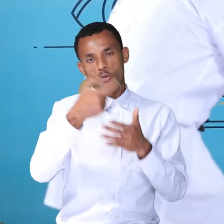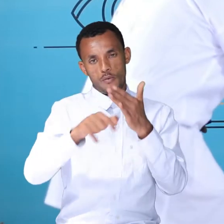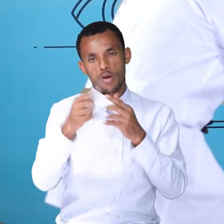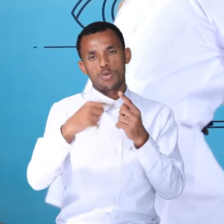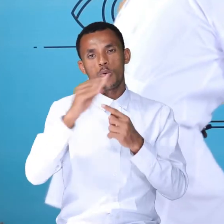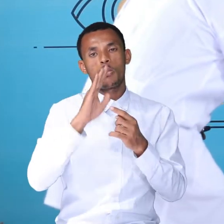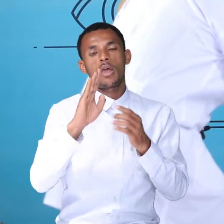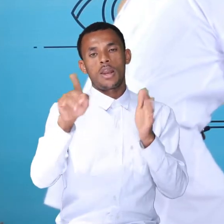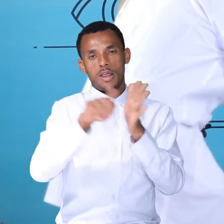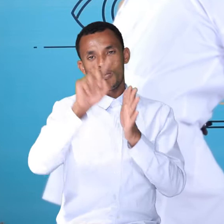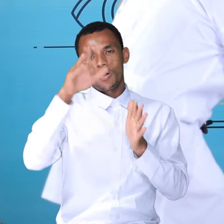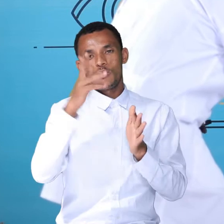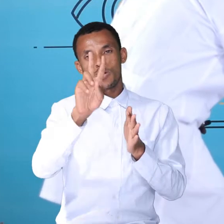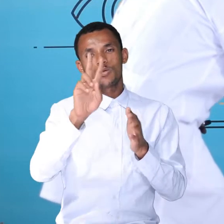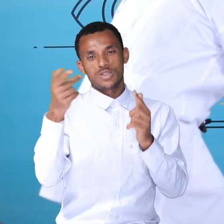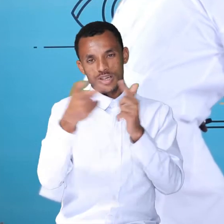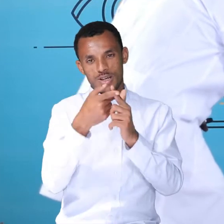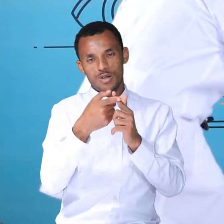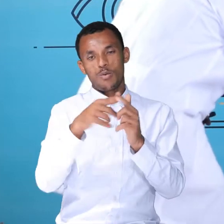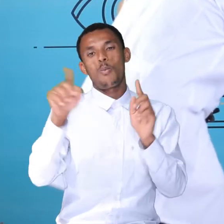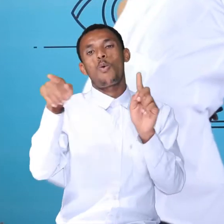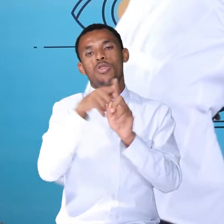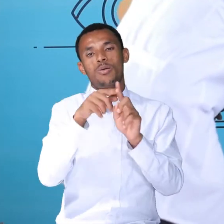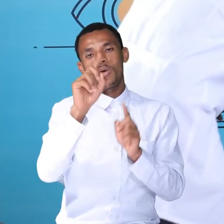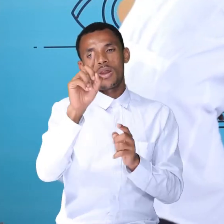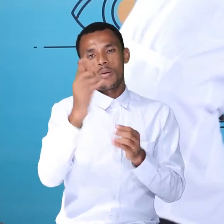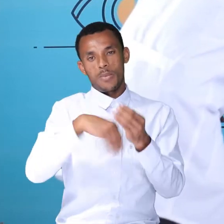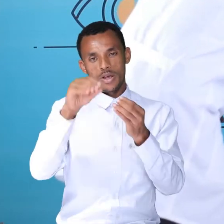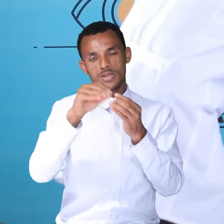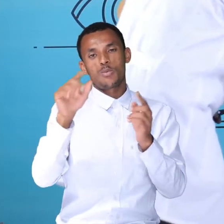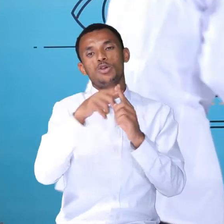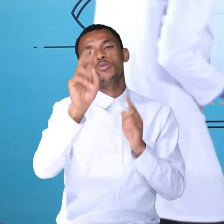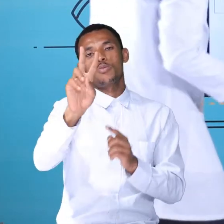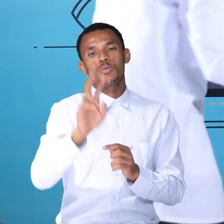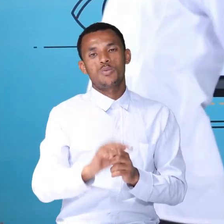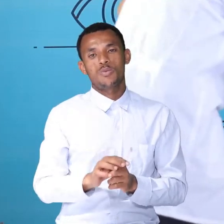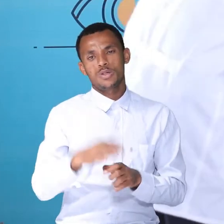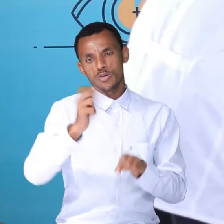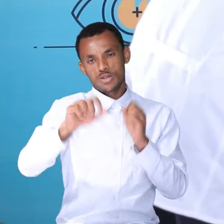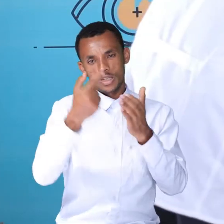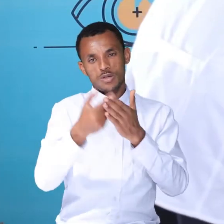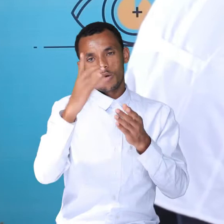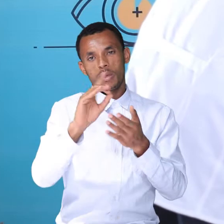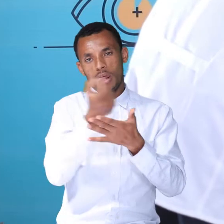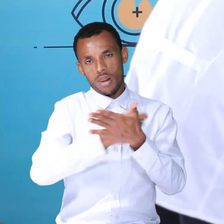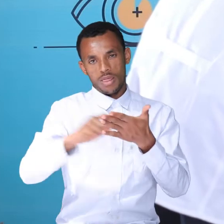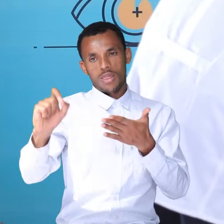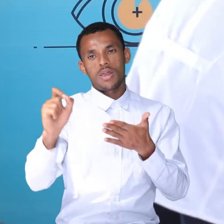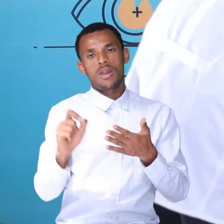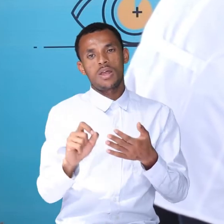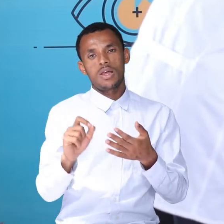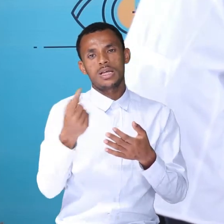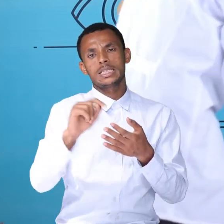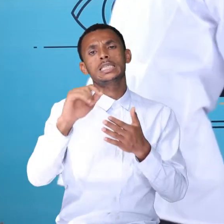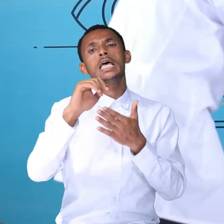to be negative half, second one to be positive half, plus positive 2 it will be. So this could be written as